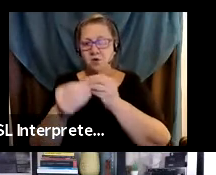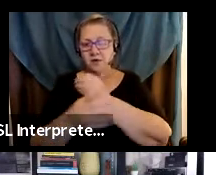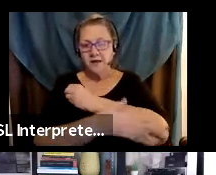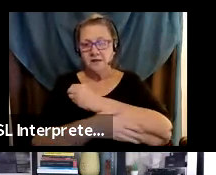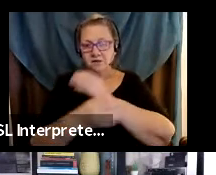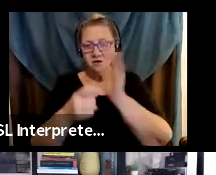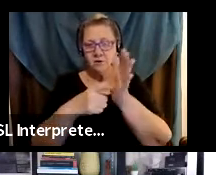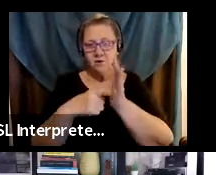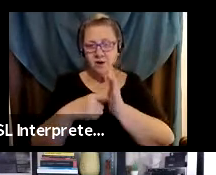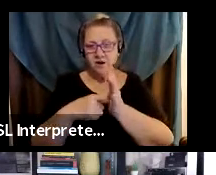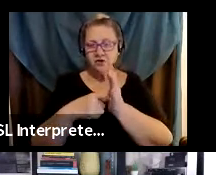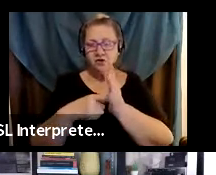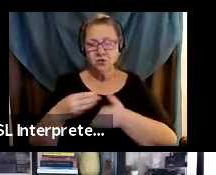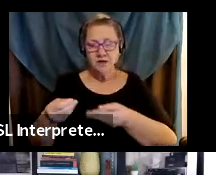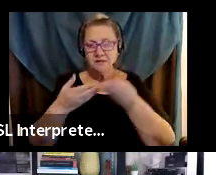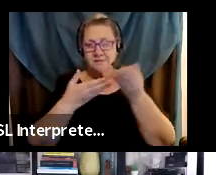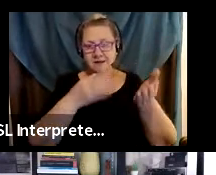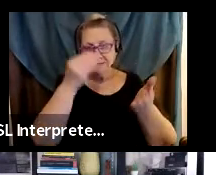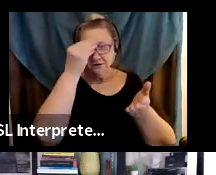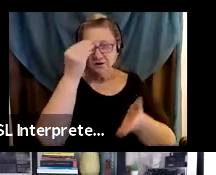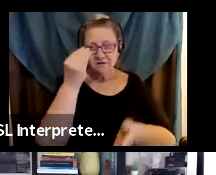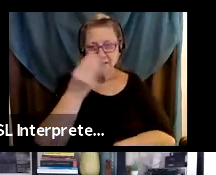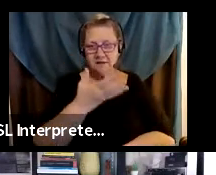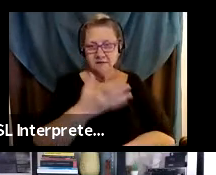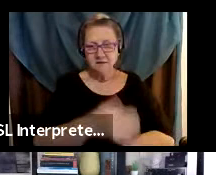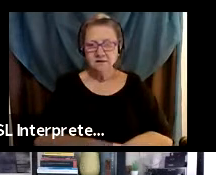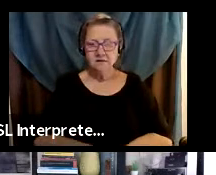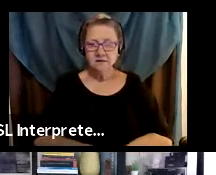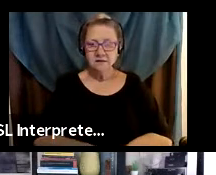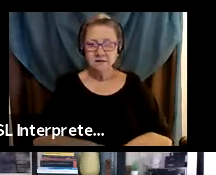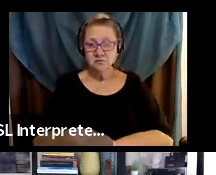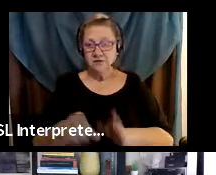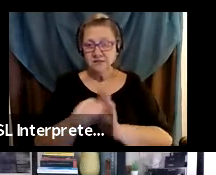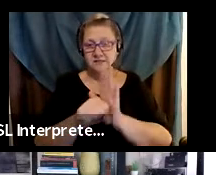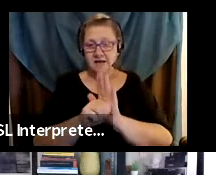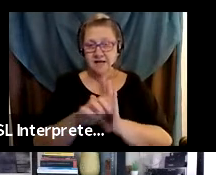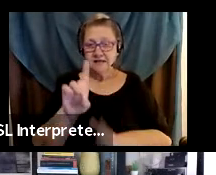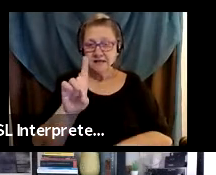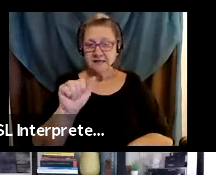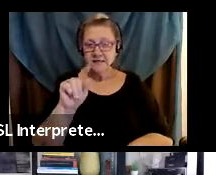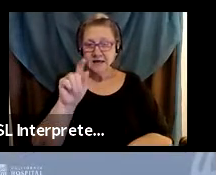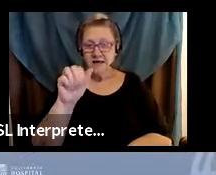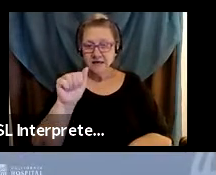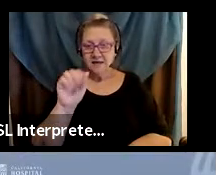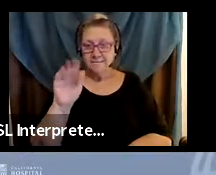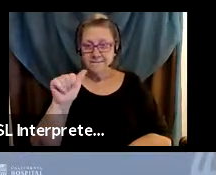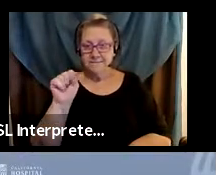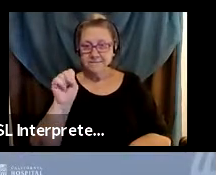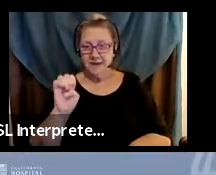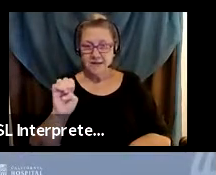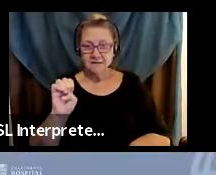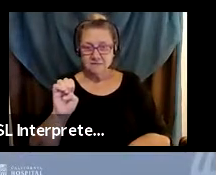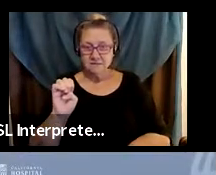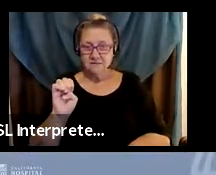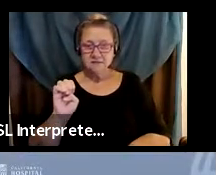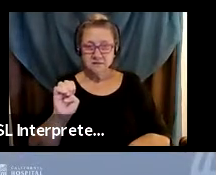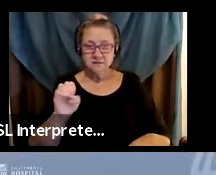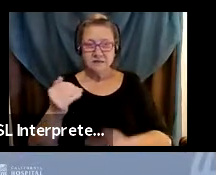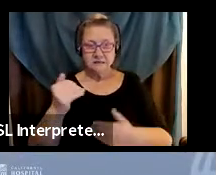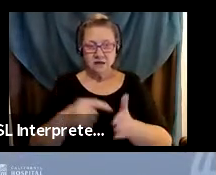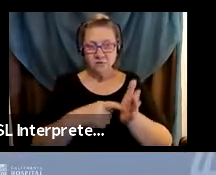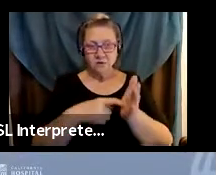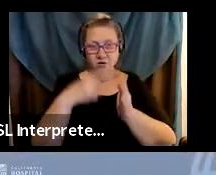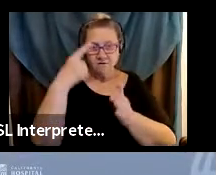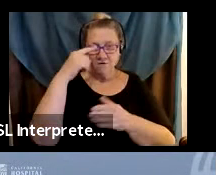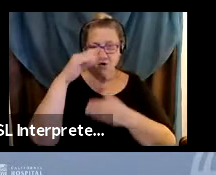of state database that we have, that all of these COVID-19 vaccines are being integrated with. On the other side